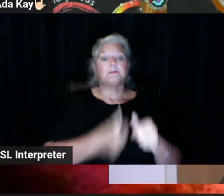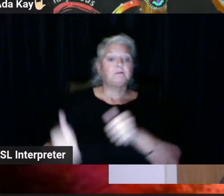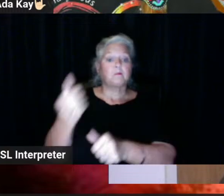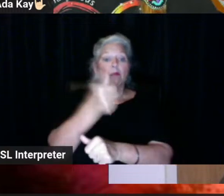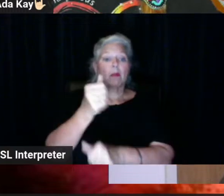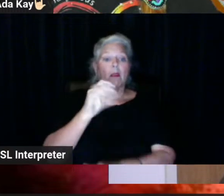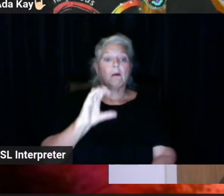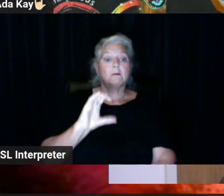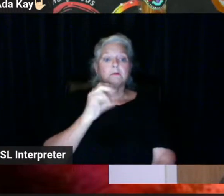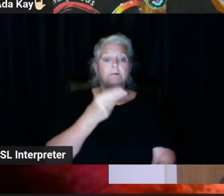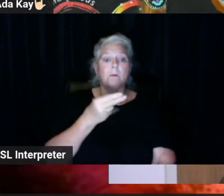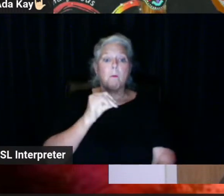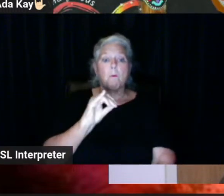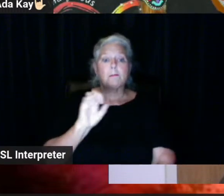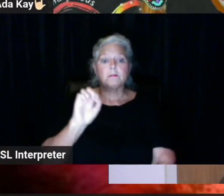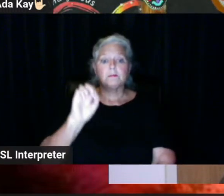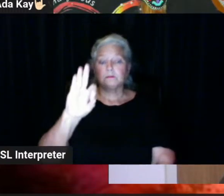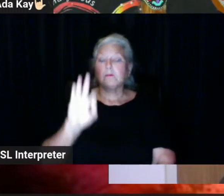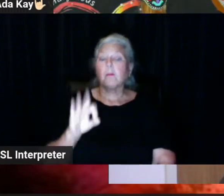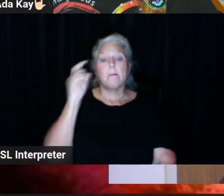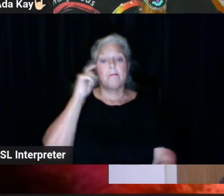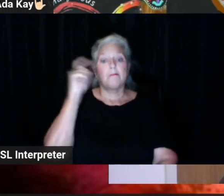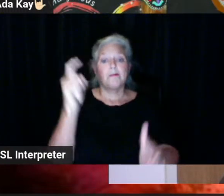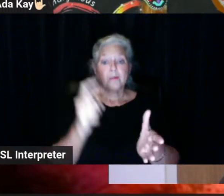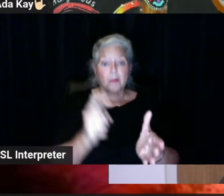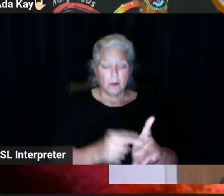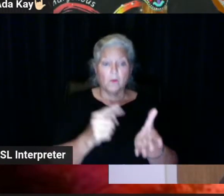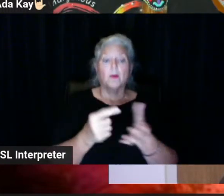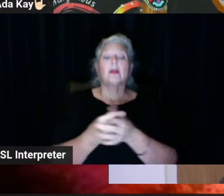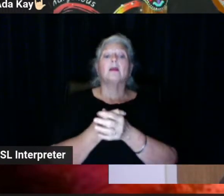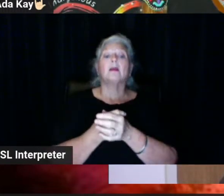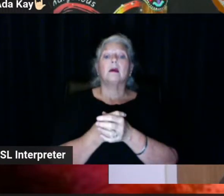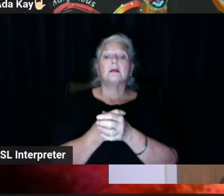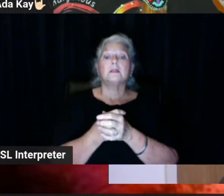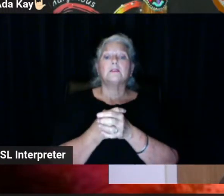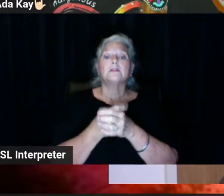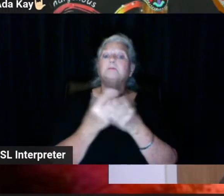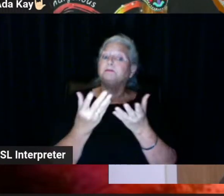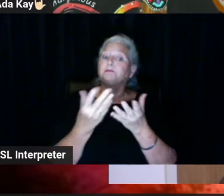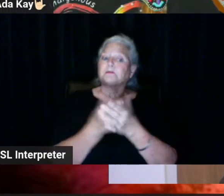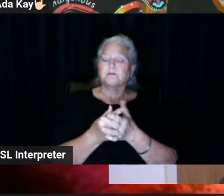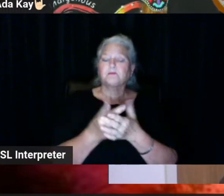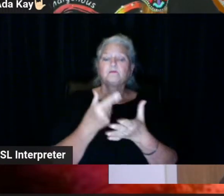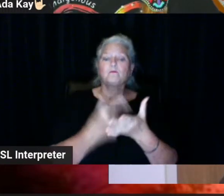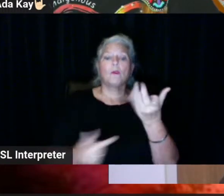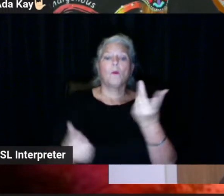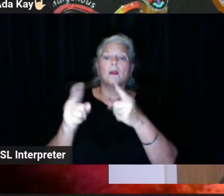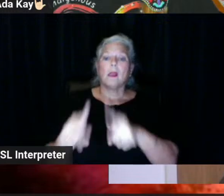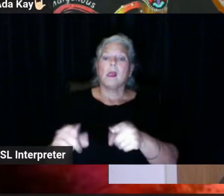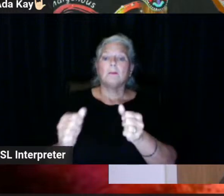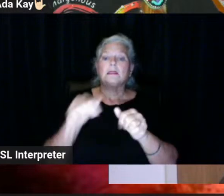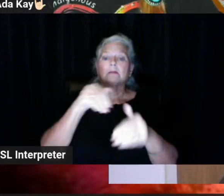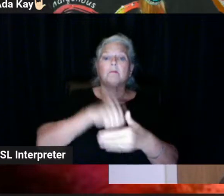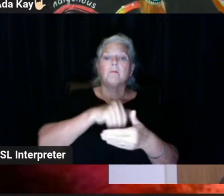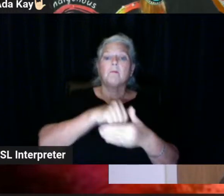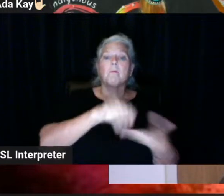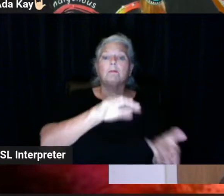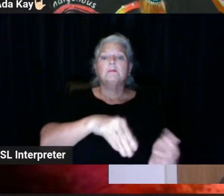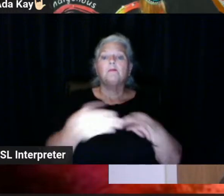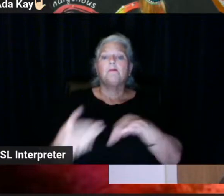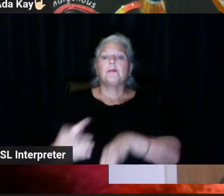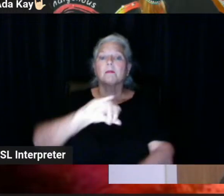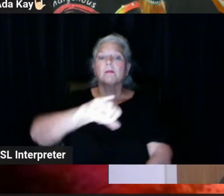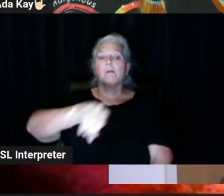Department investigation and the death of the Officer John O'Keefe? Can you tell us what some of the questions you asked her